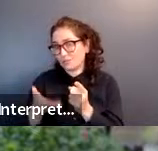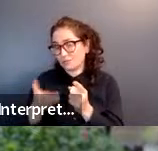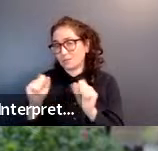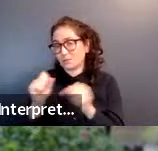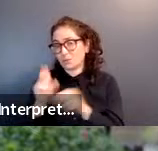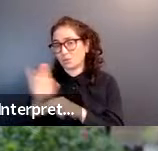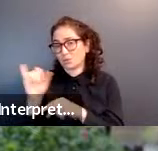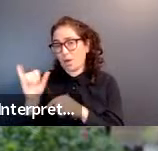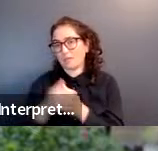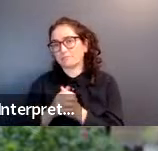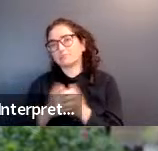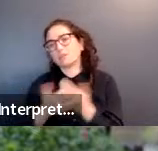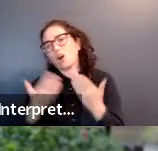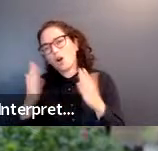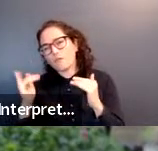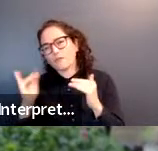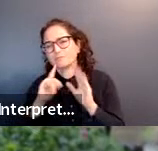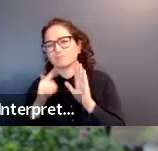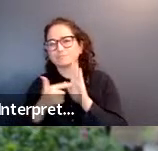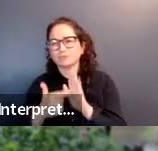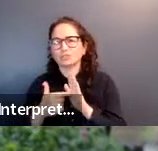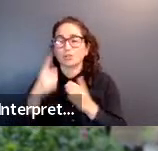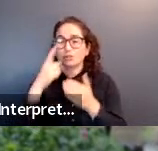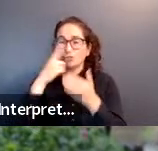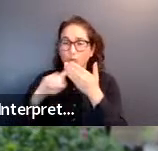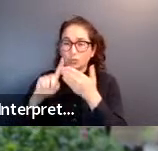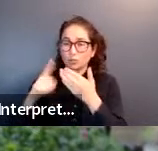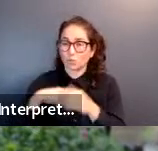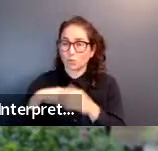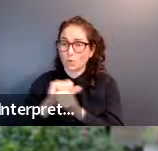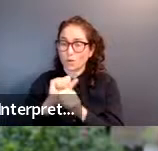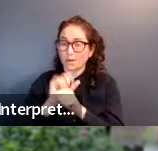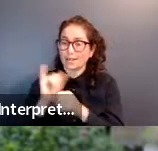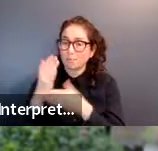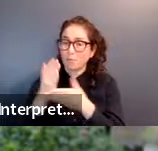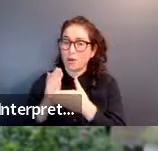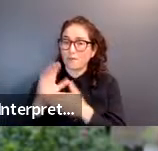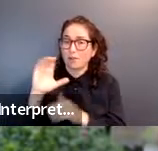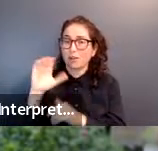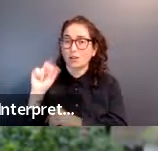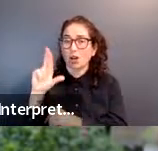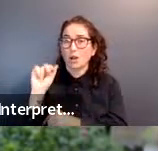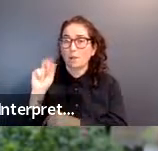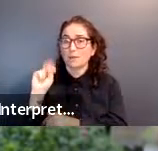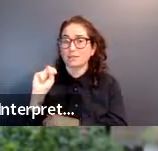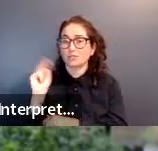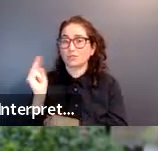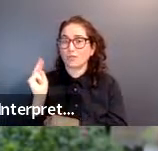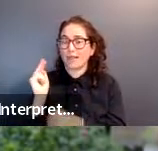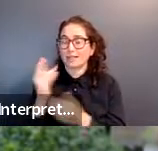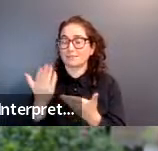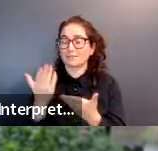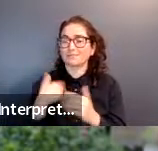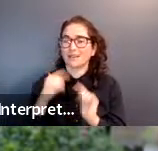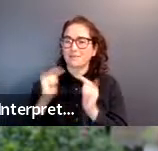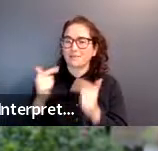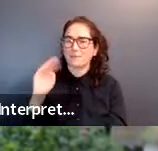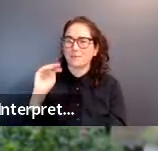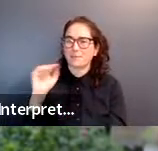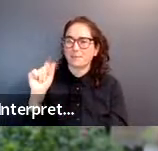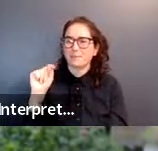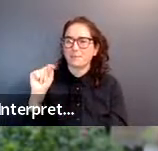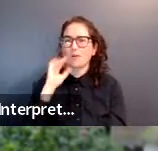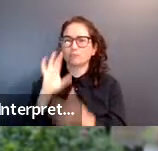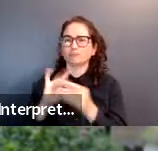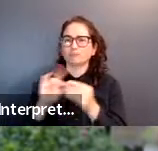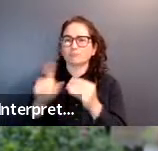So hopefully that gives a sense of the research that we're working on as part of our carbon neutrality efforts here. And I'm happy to turn things over to Matt, who will speak about